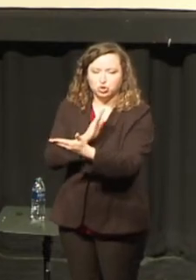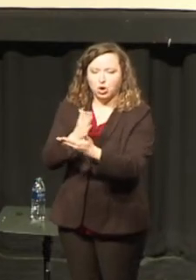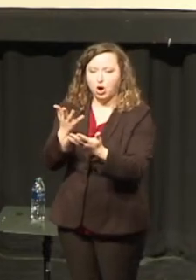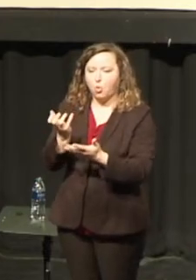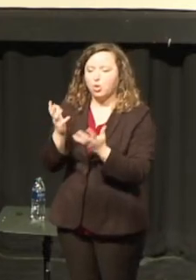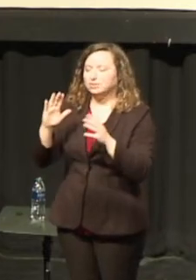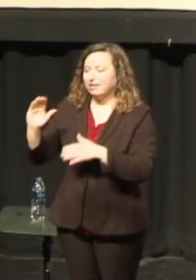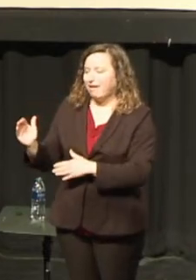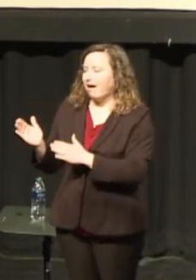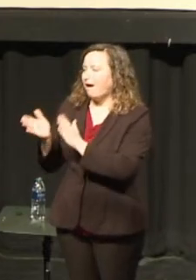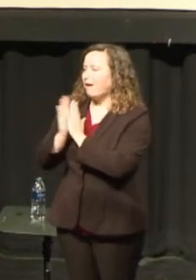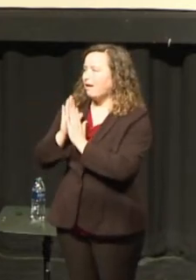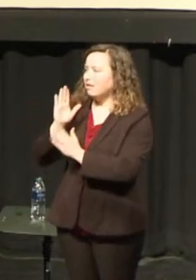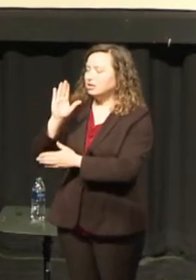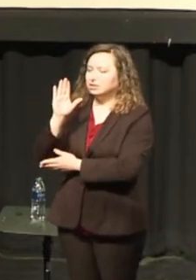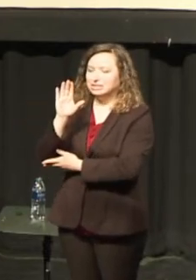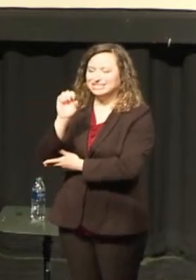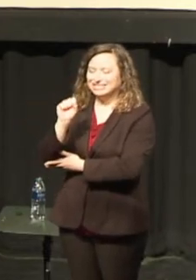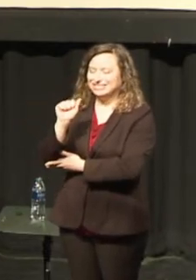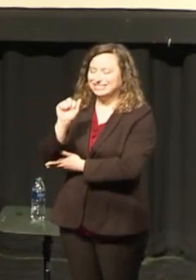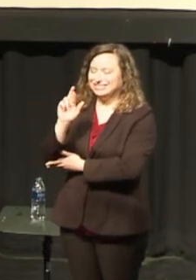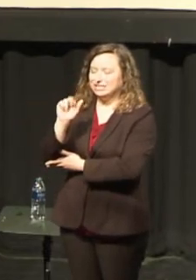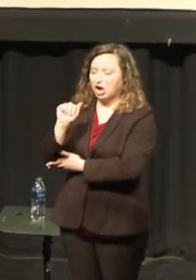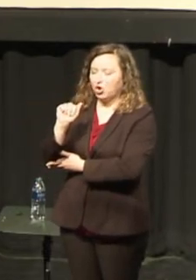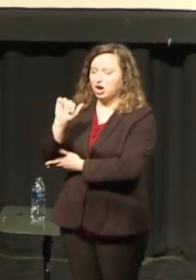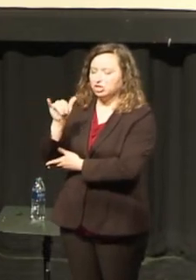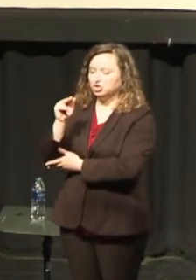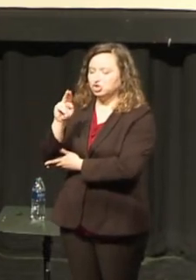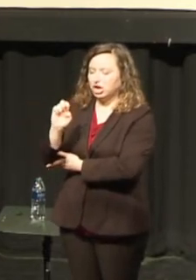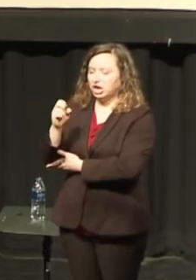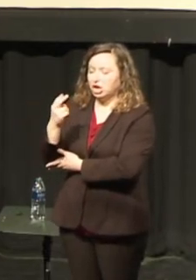up and lead us in that song.